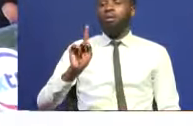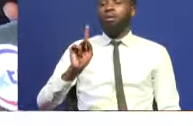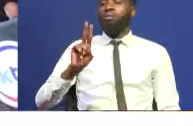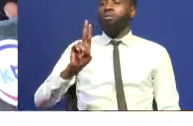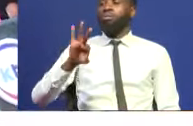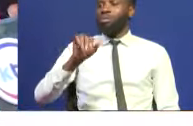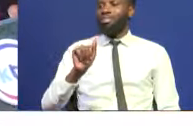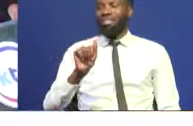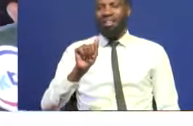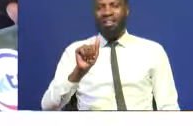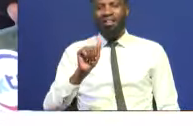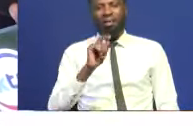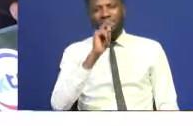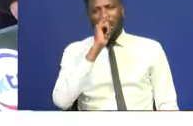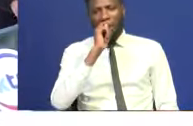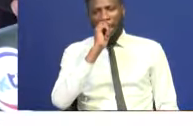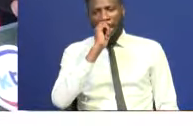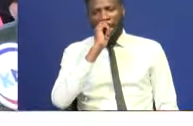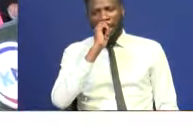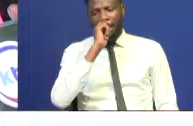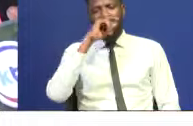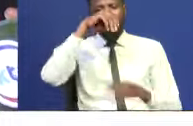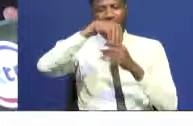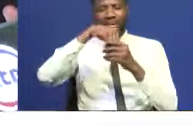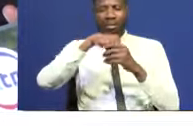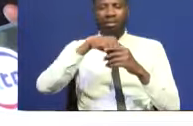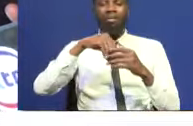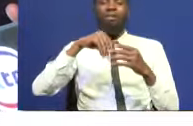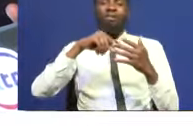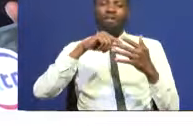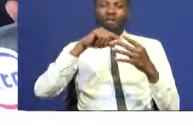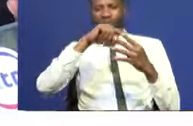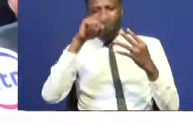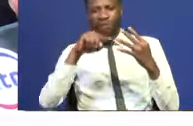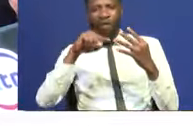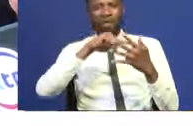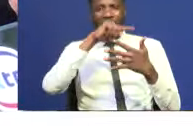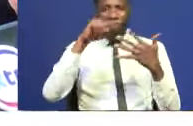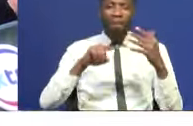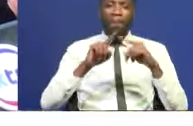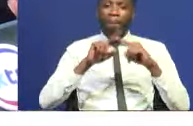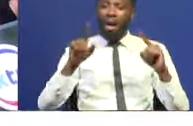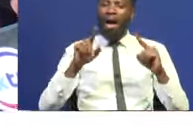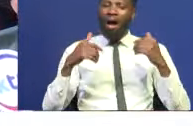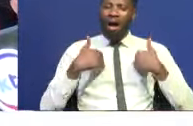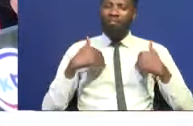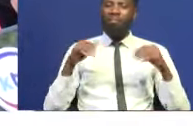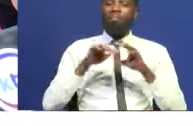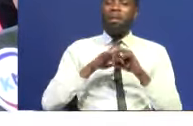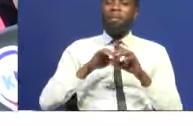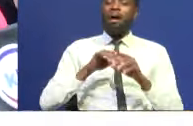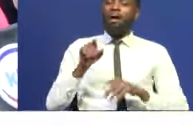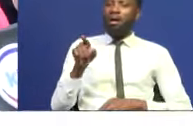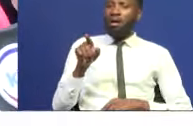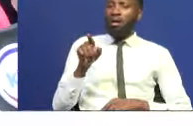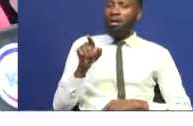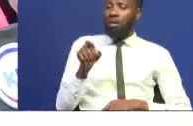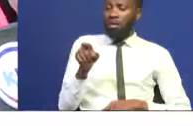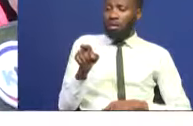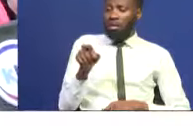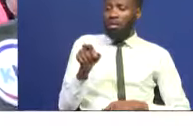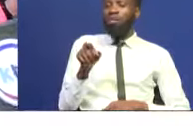There are 4 or 5 of them, but with accomplices in between here, and one of them is